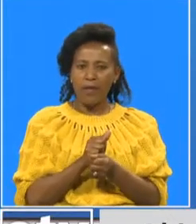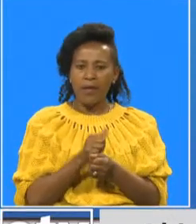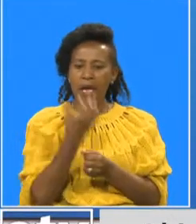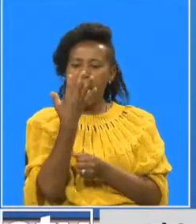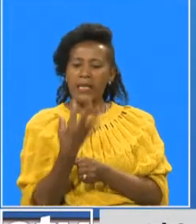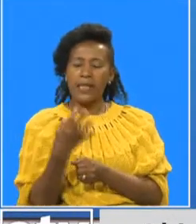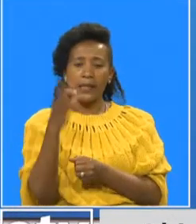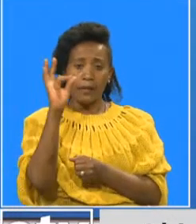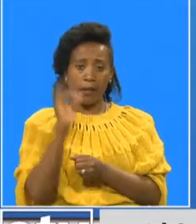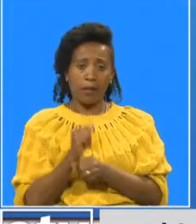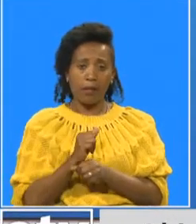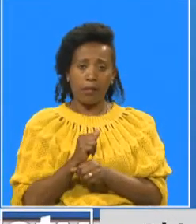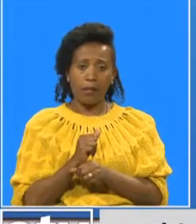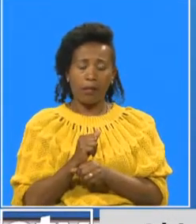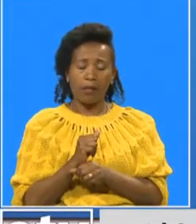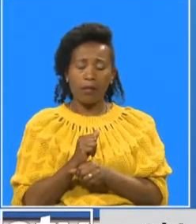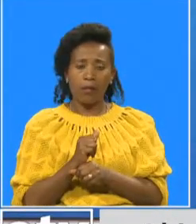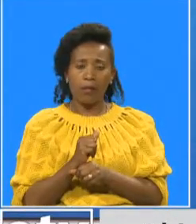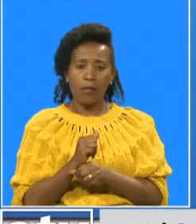19